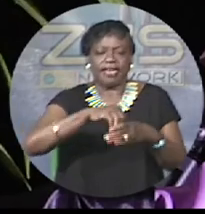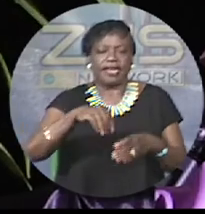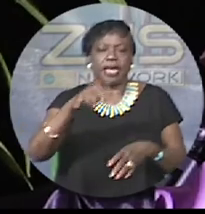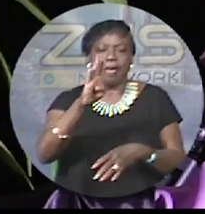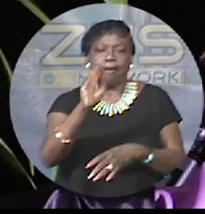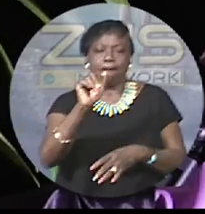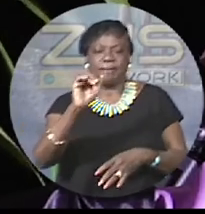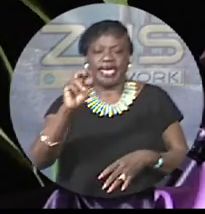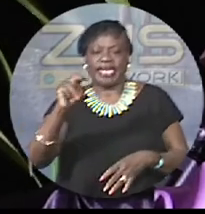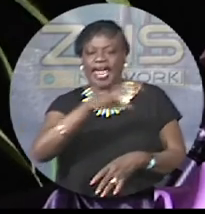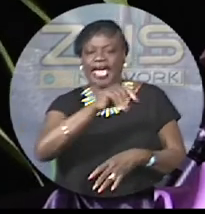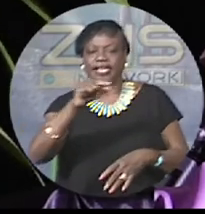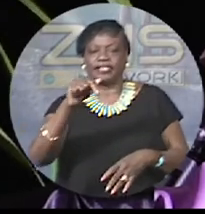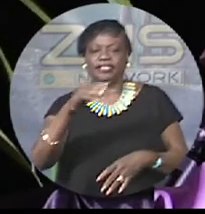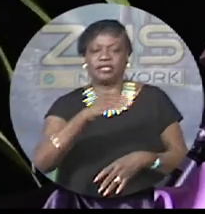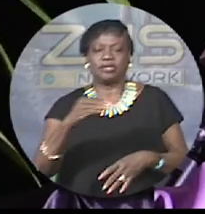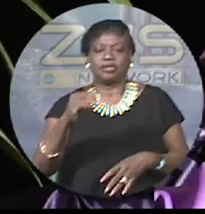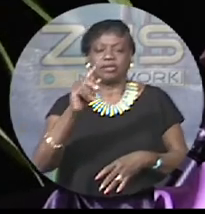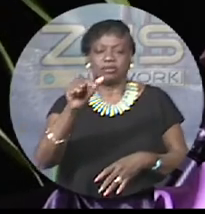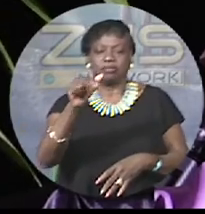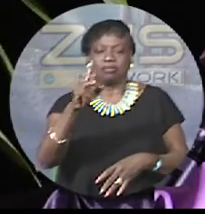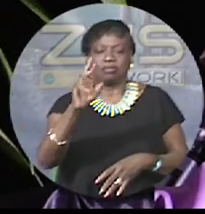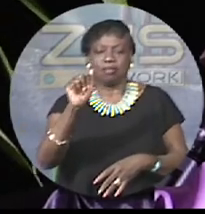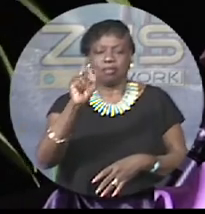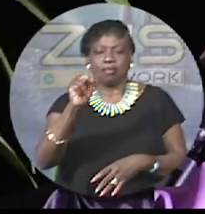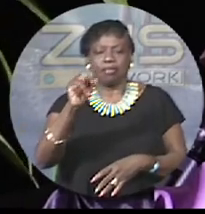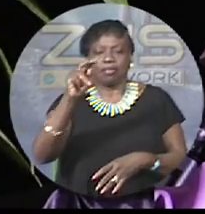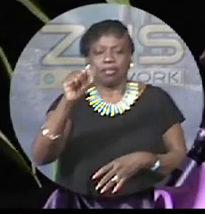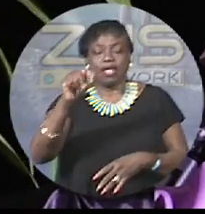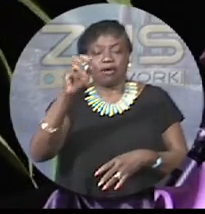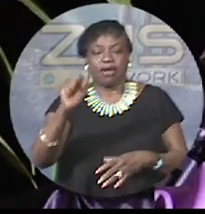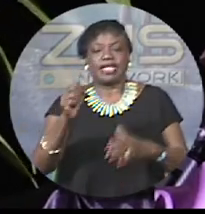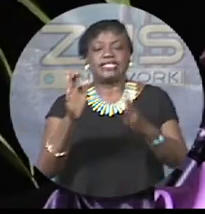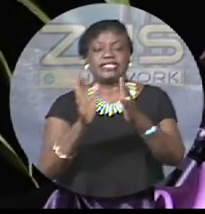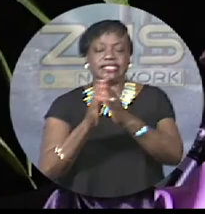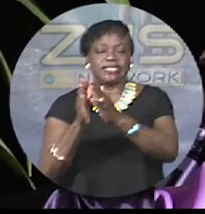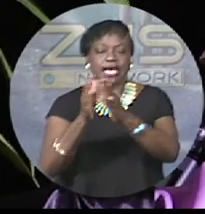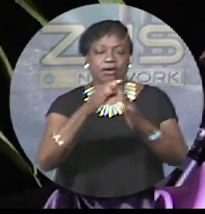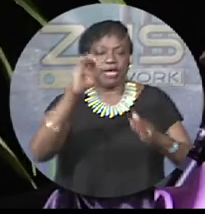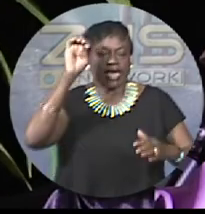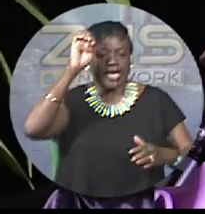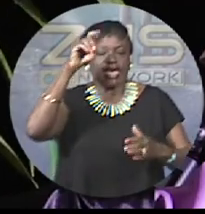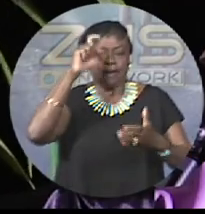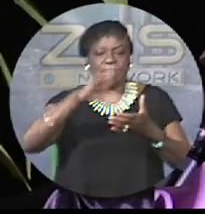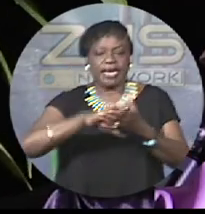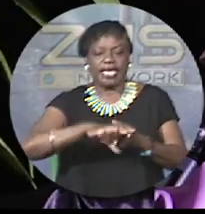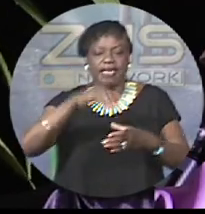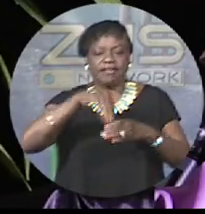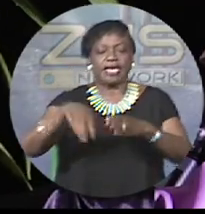Grandstown. He believed in Bahamians, he believed in the Bahamas. And for that he gave his life.